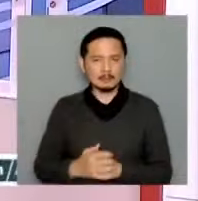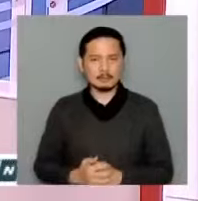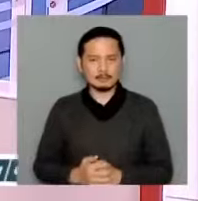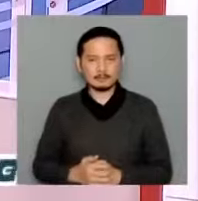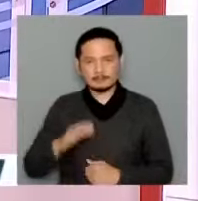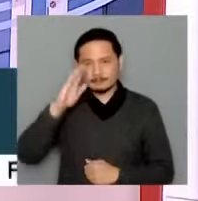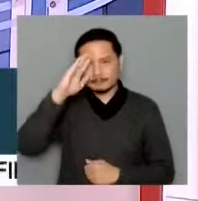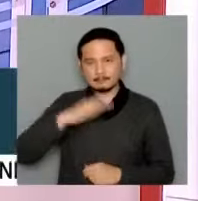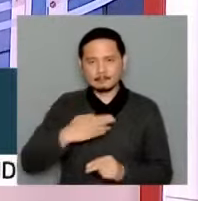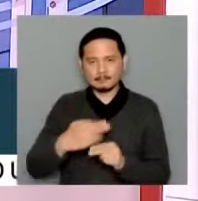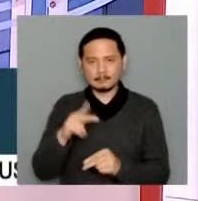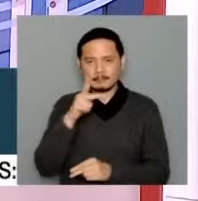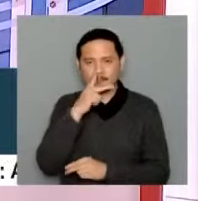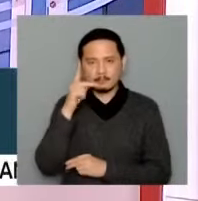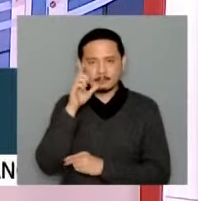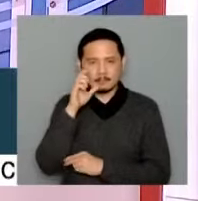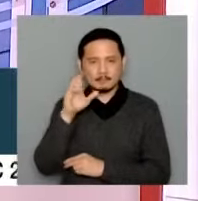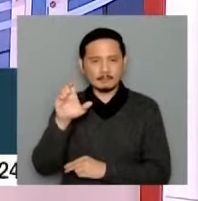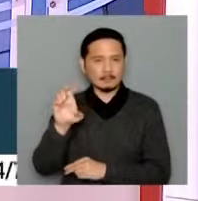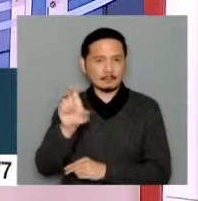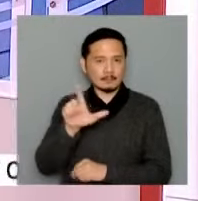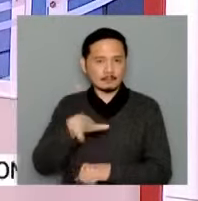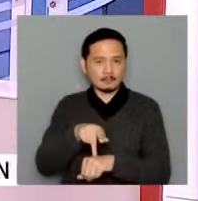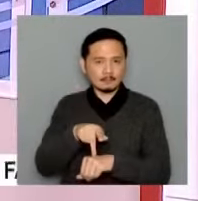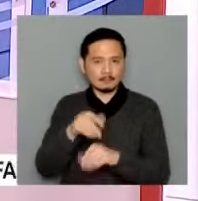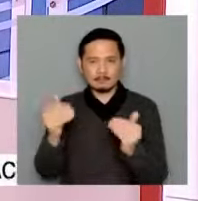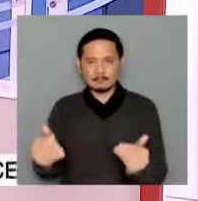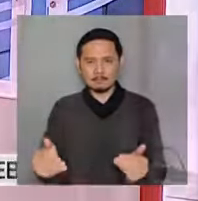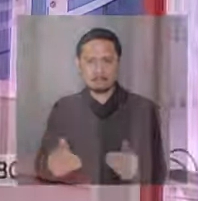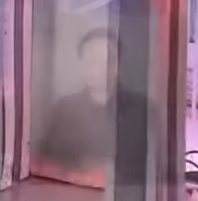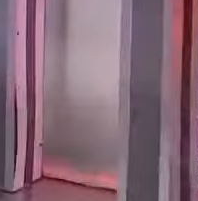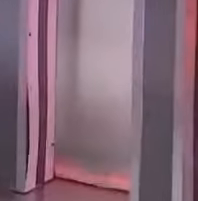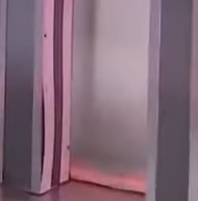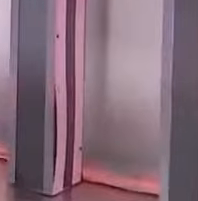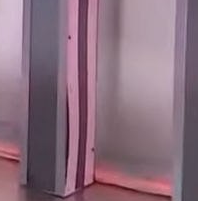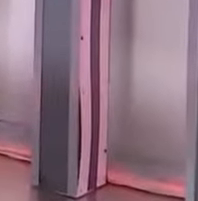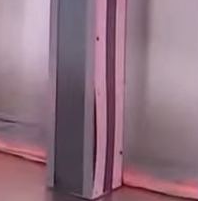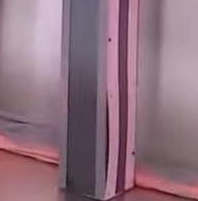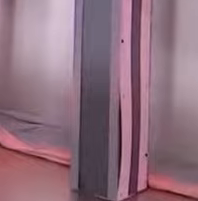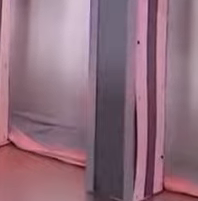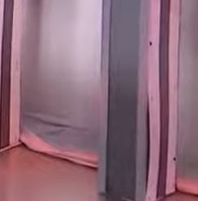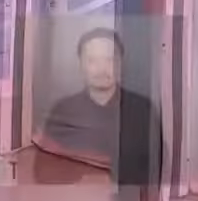Hi, I'm Carmina Constantino. Dateline Philippines begins right now.